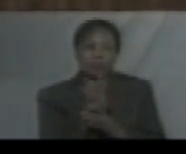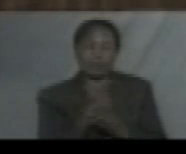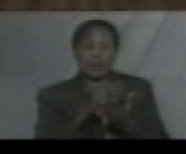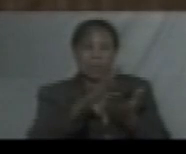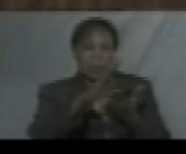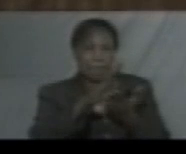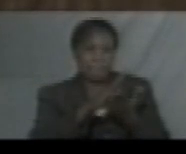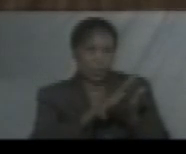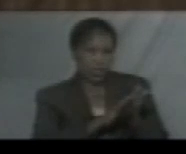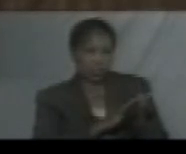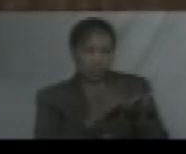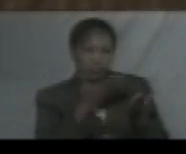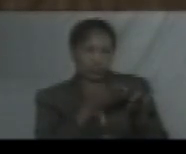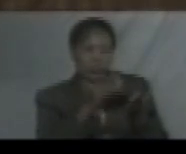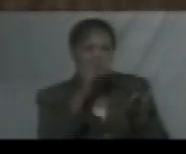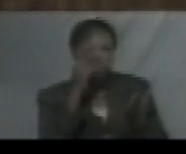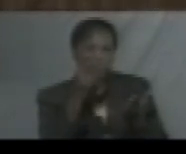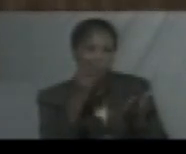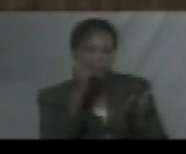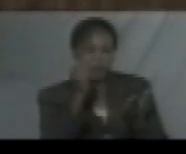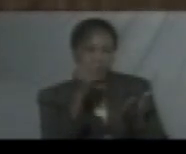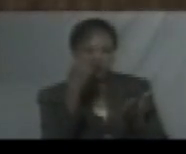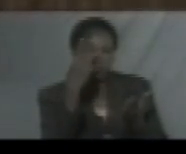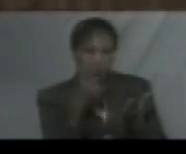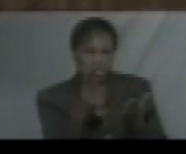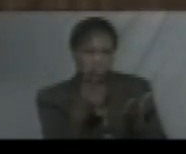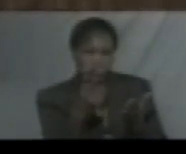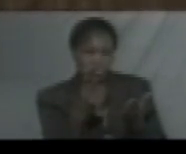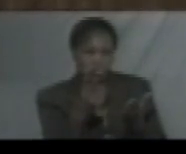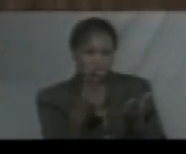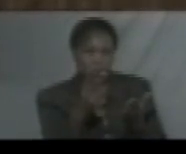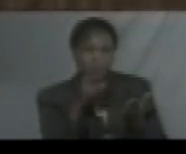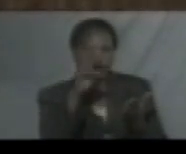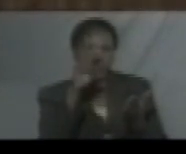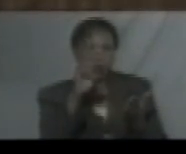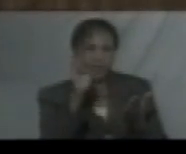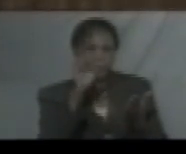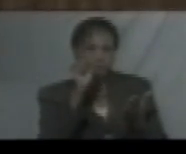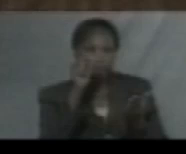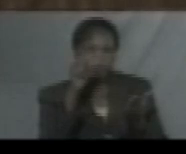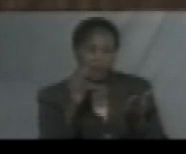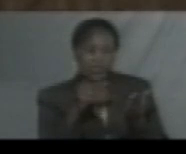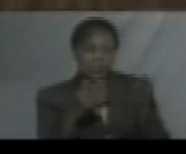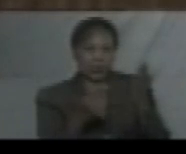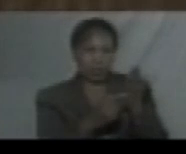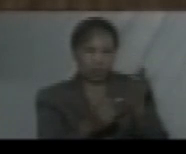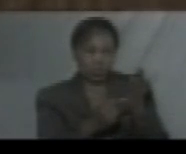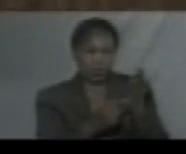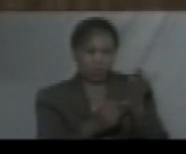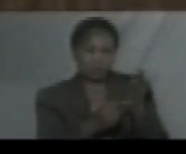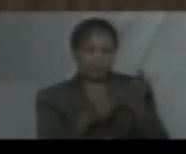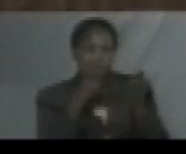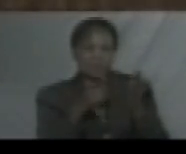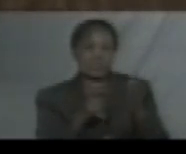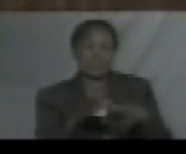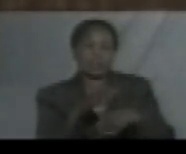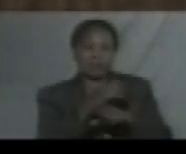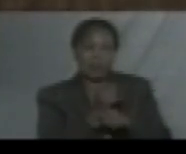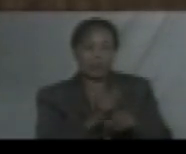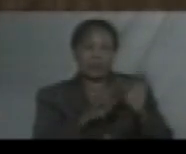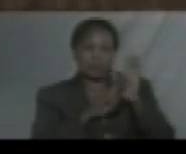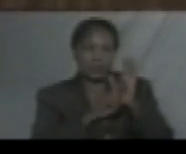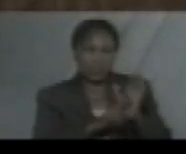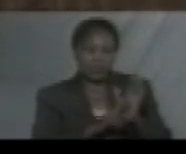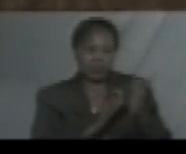At page 352, Face Technology, the firm was represented by Mr.